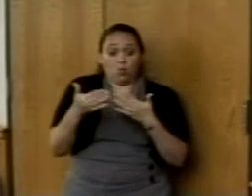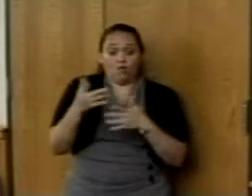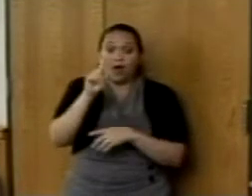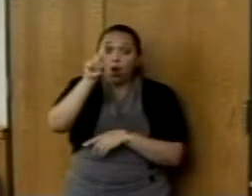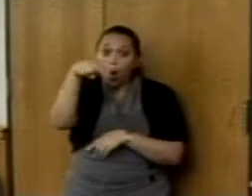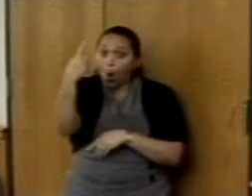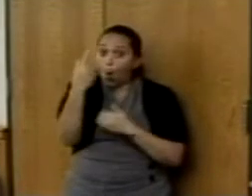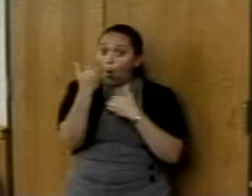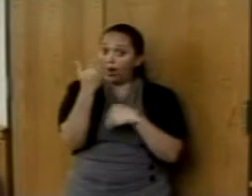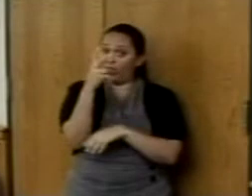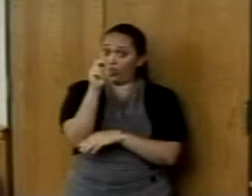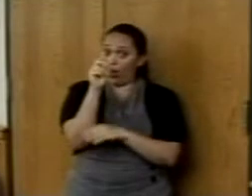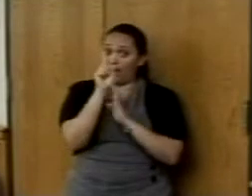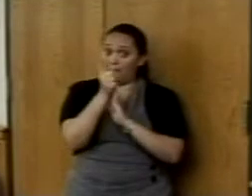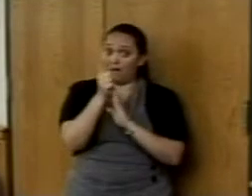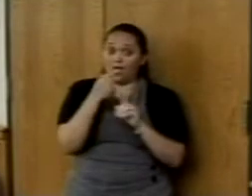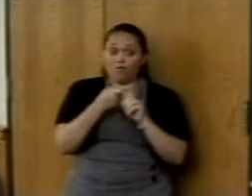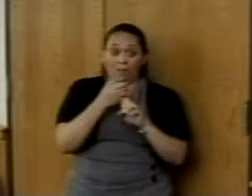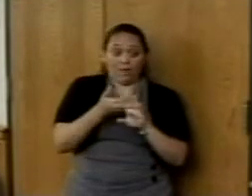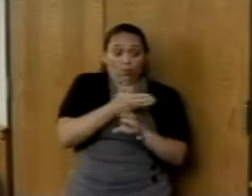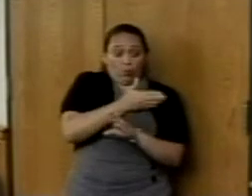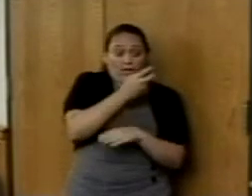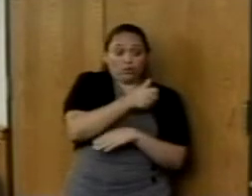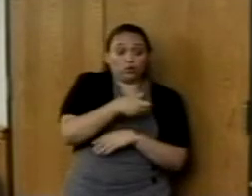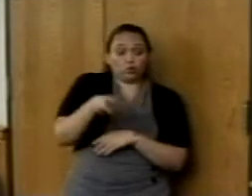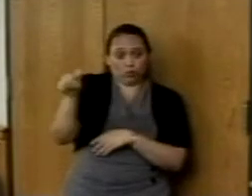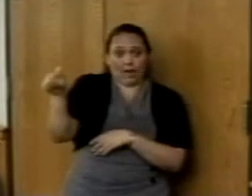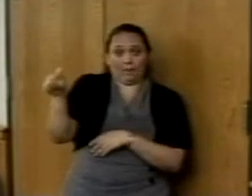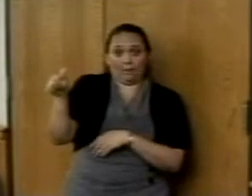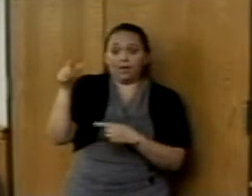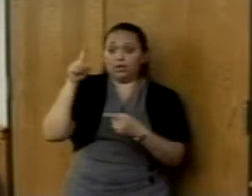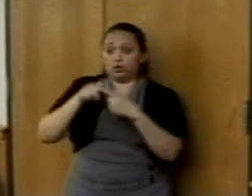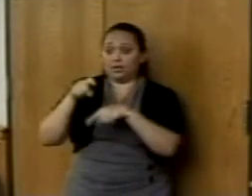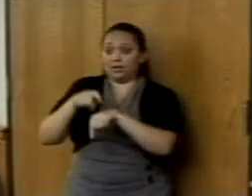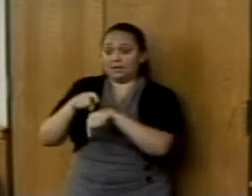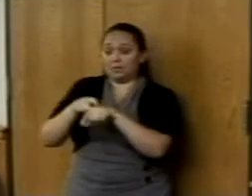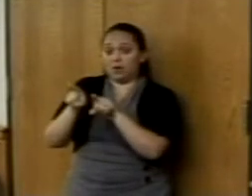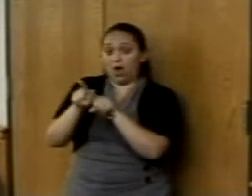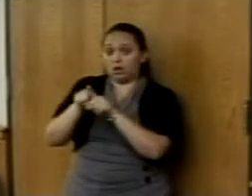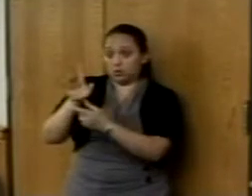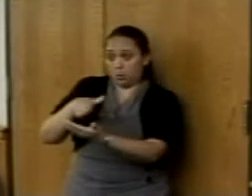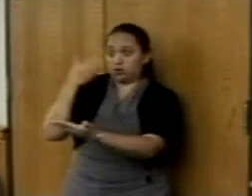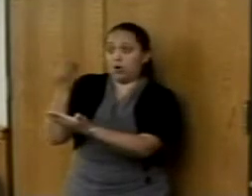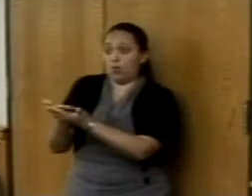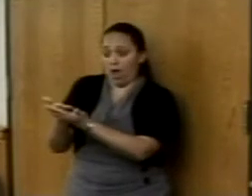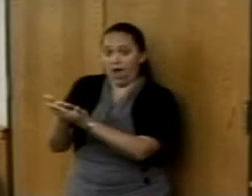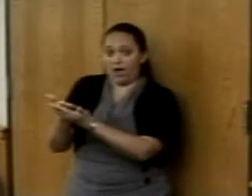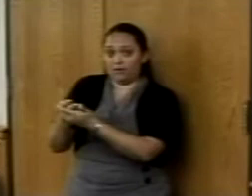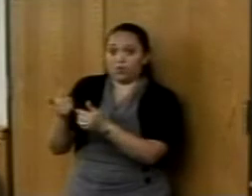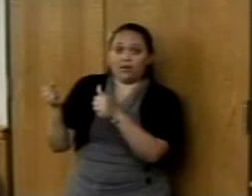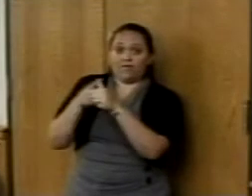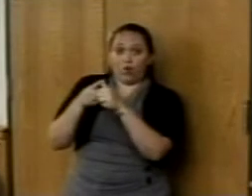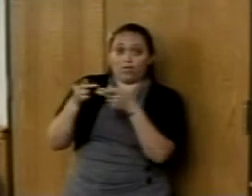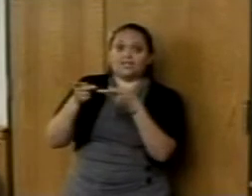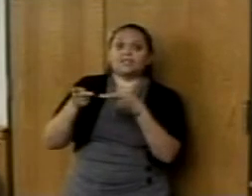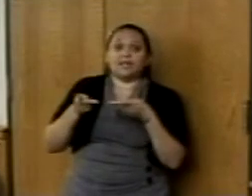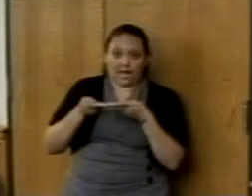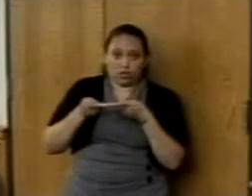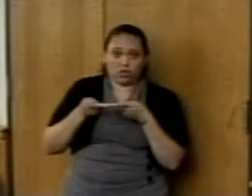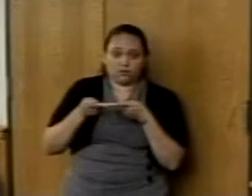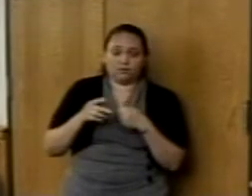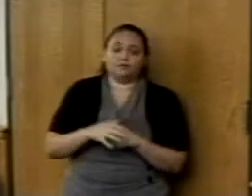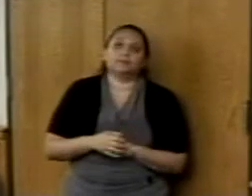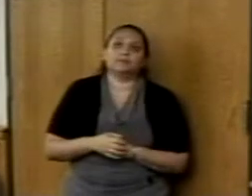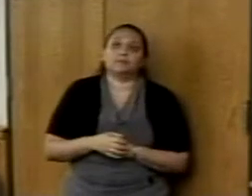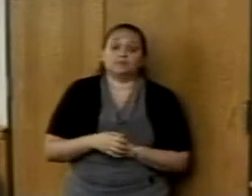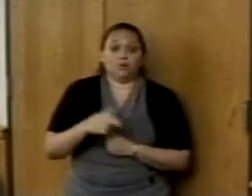only 30 minutes from pre-trip time to the time that they're supposed to also arrive at their first destination.